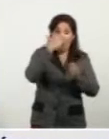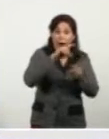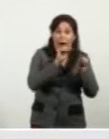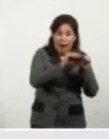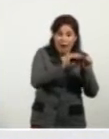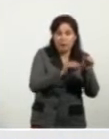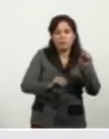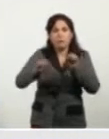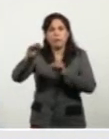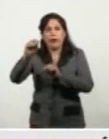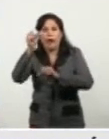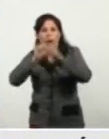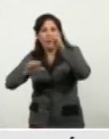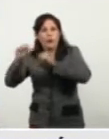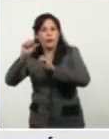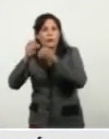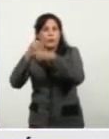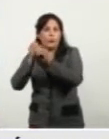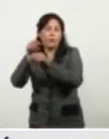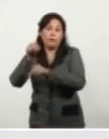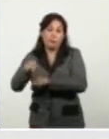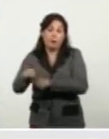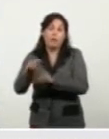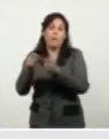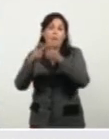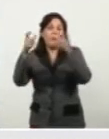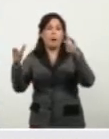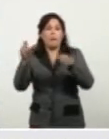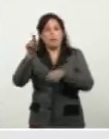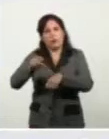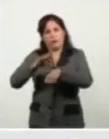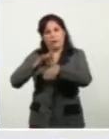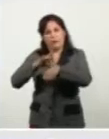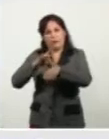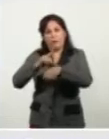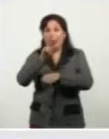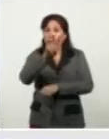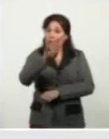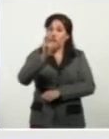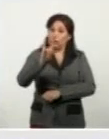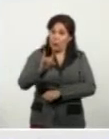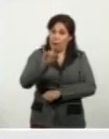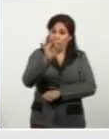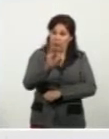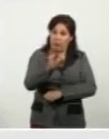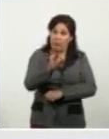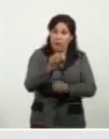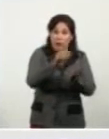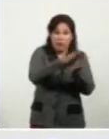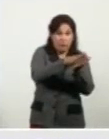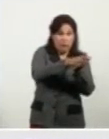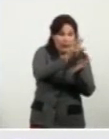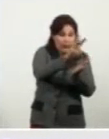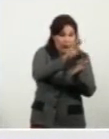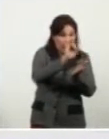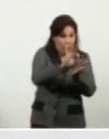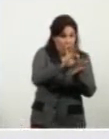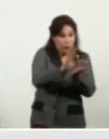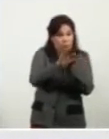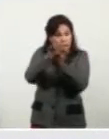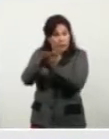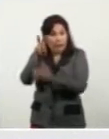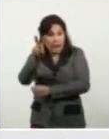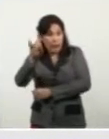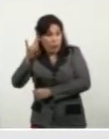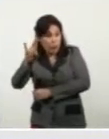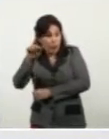how all these infections are related to three events, and